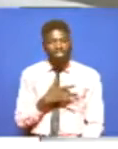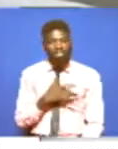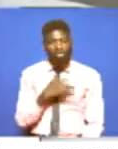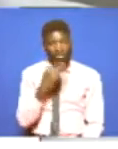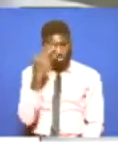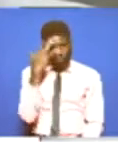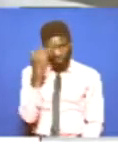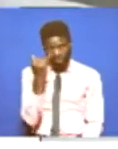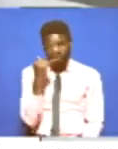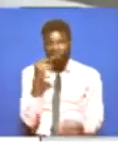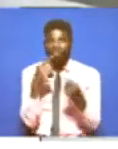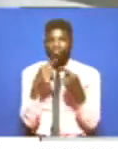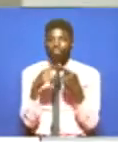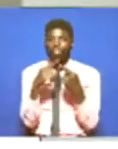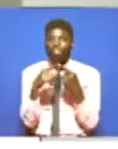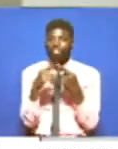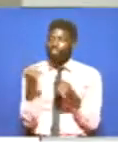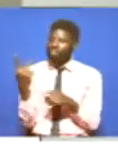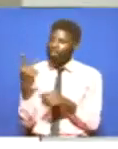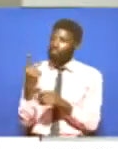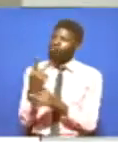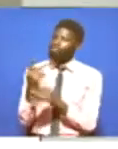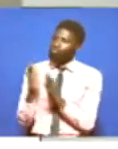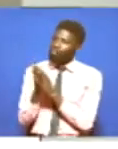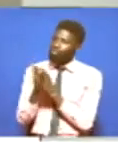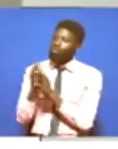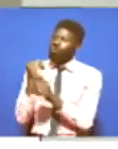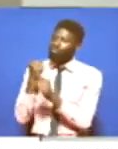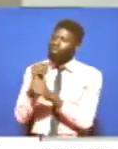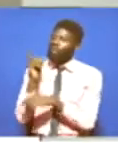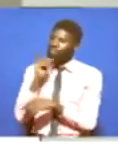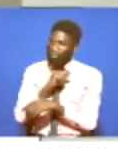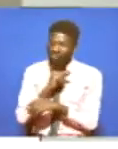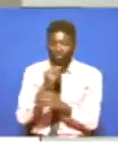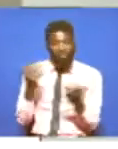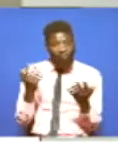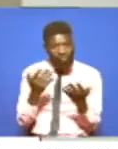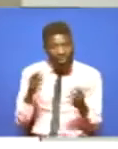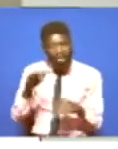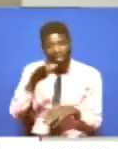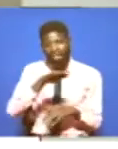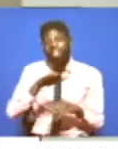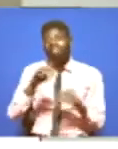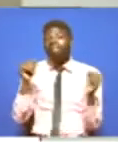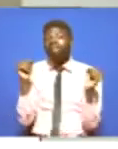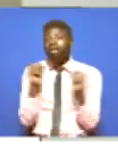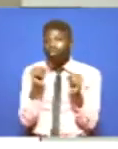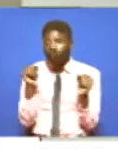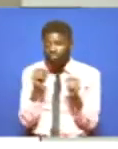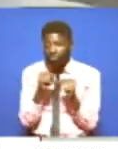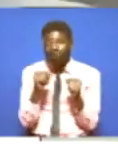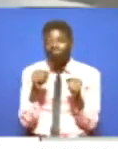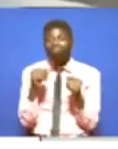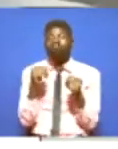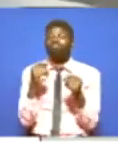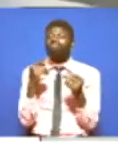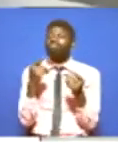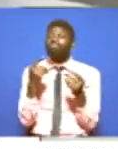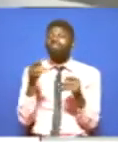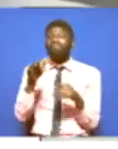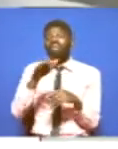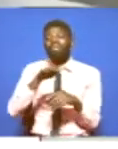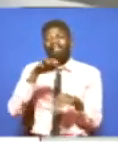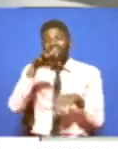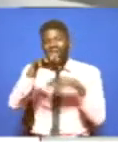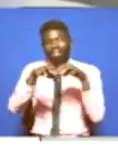this is a man who had done a few things together in Nanyuki, in the Budus and the fields of the animals.